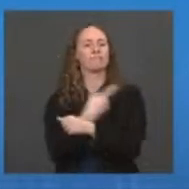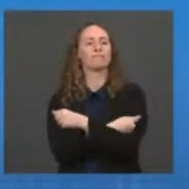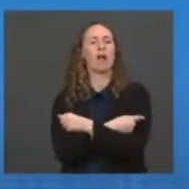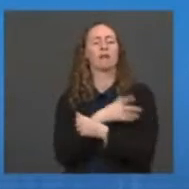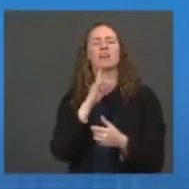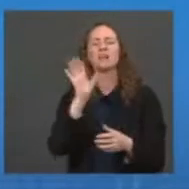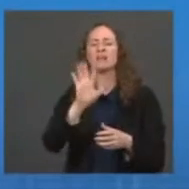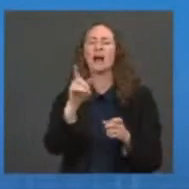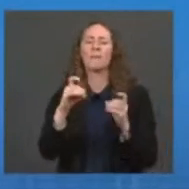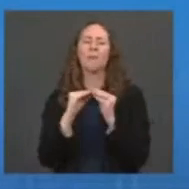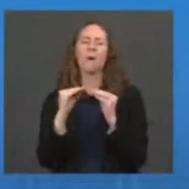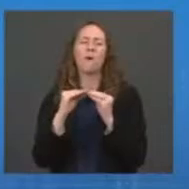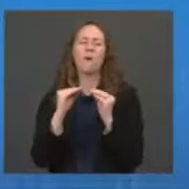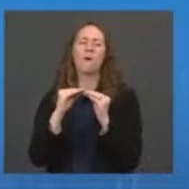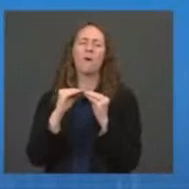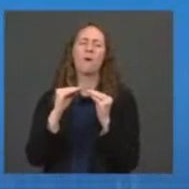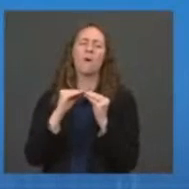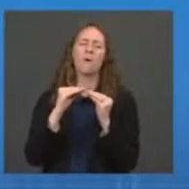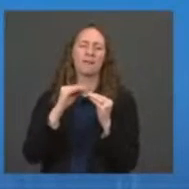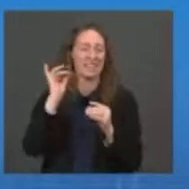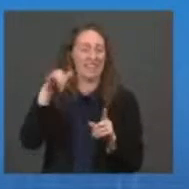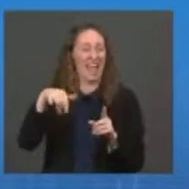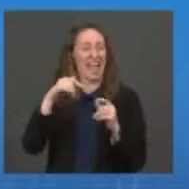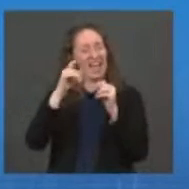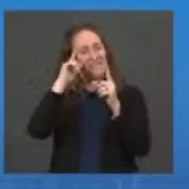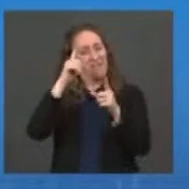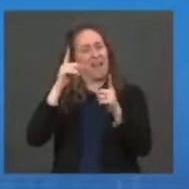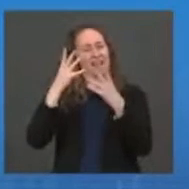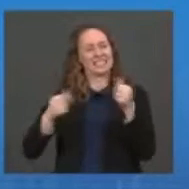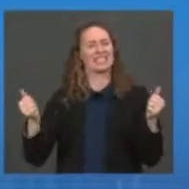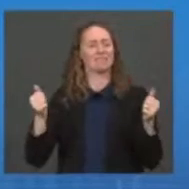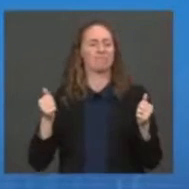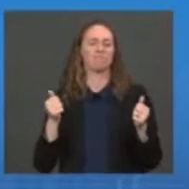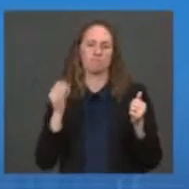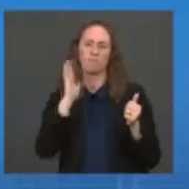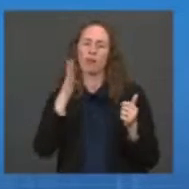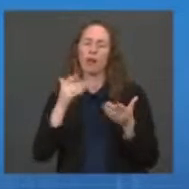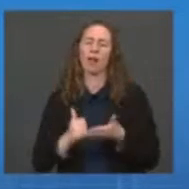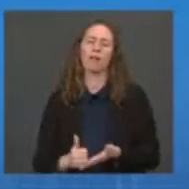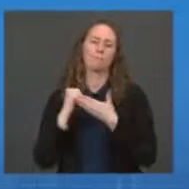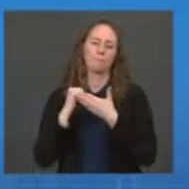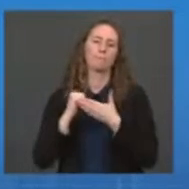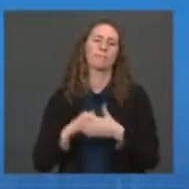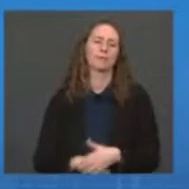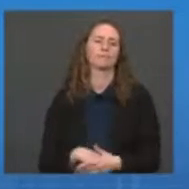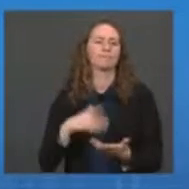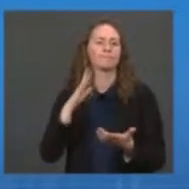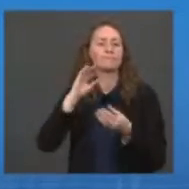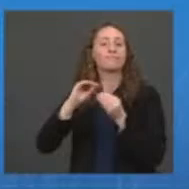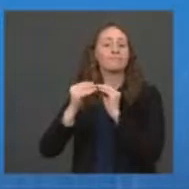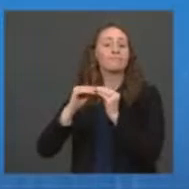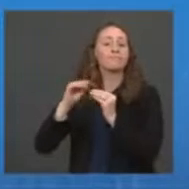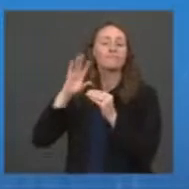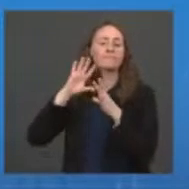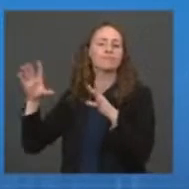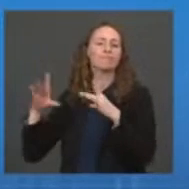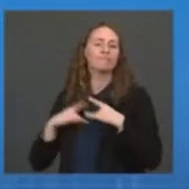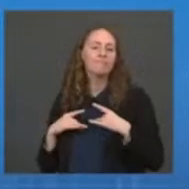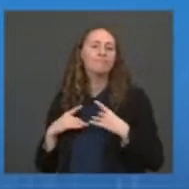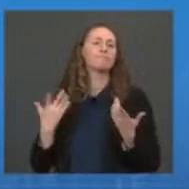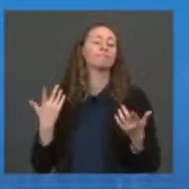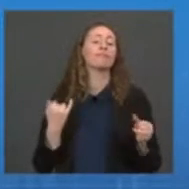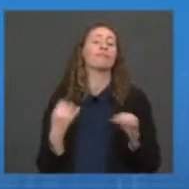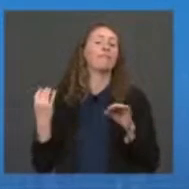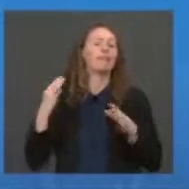people vaccinated is how we'll accelerate the path out of the pandemic to bring down cases, hospitalizations, and deaths. Next